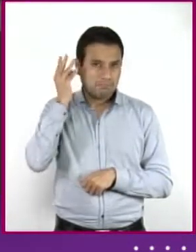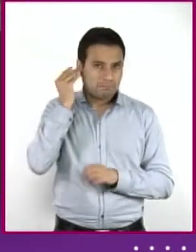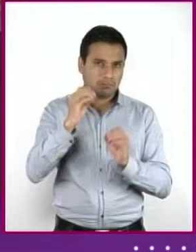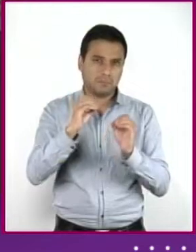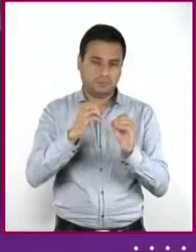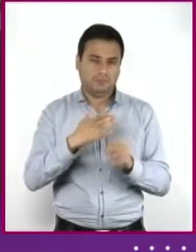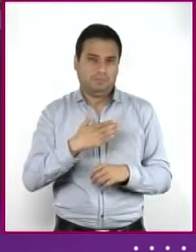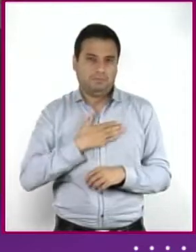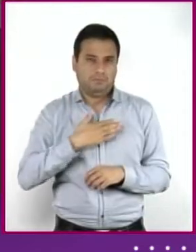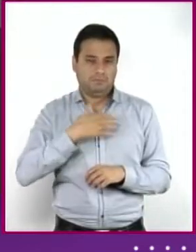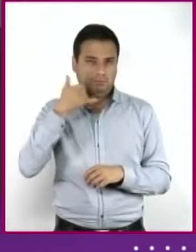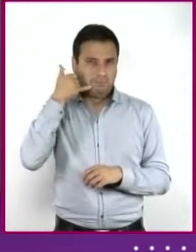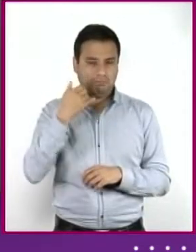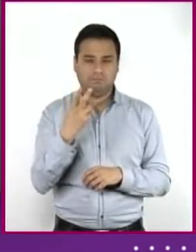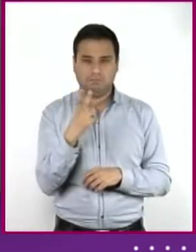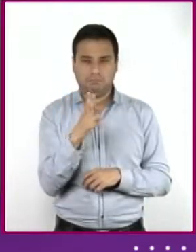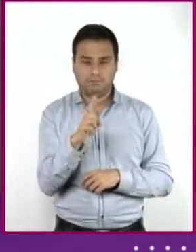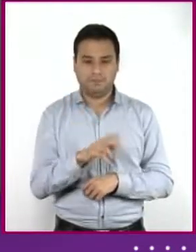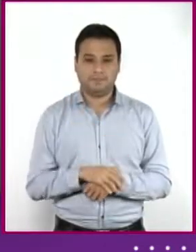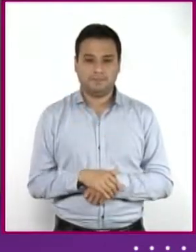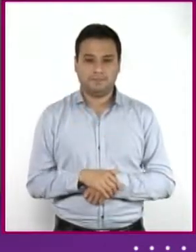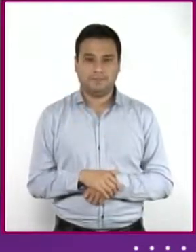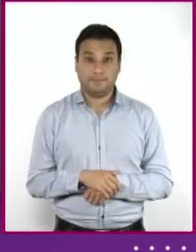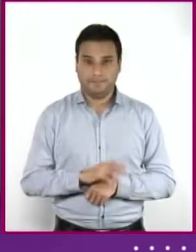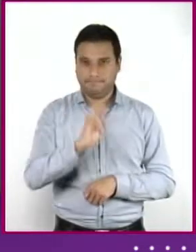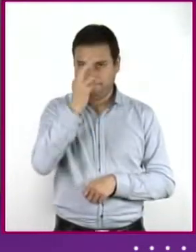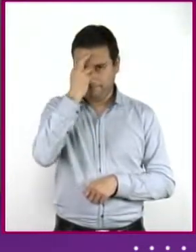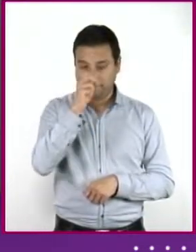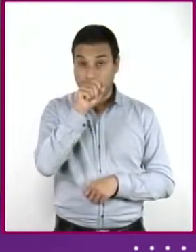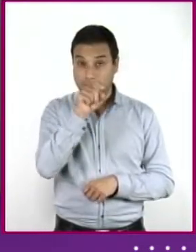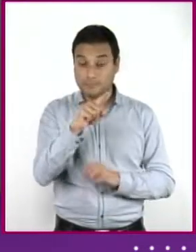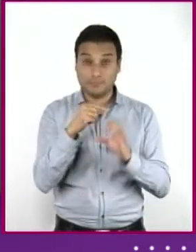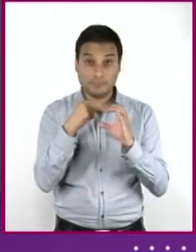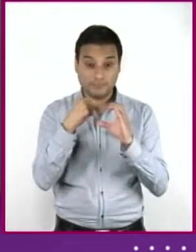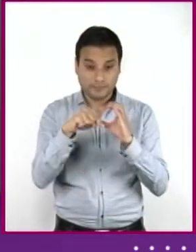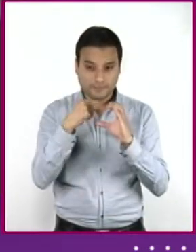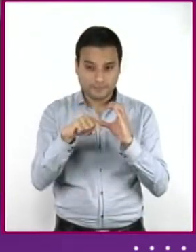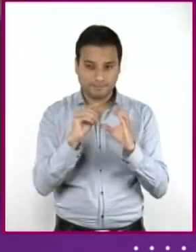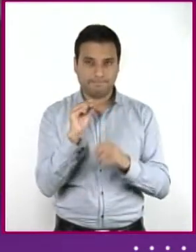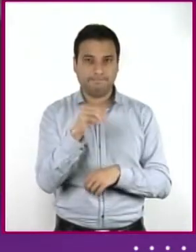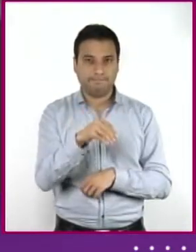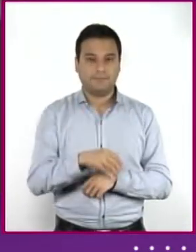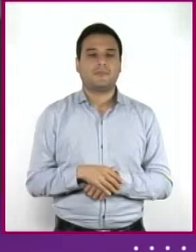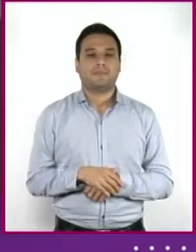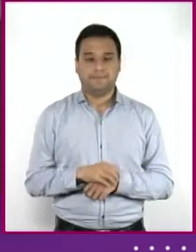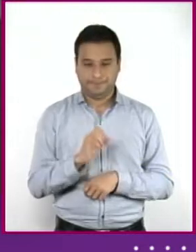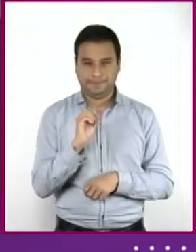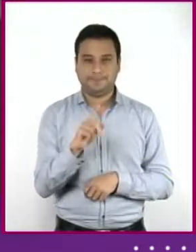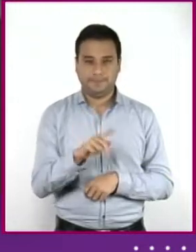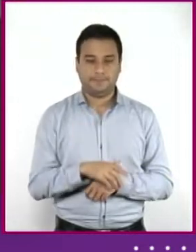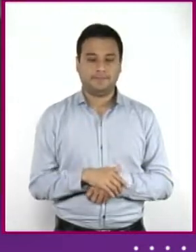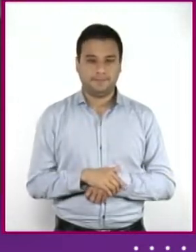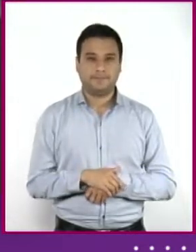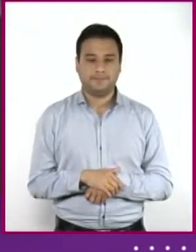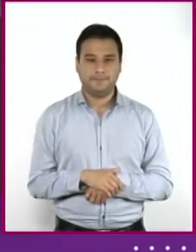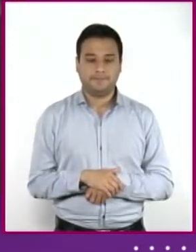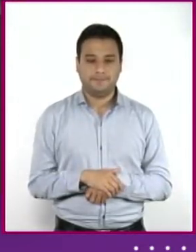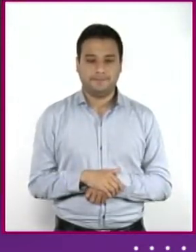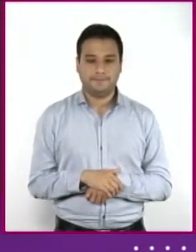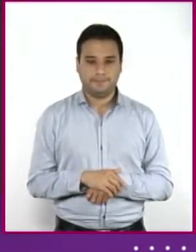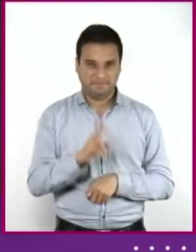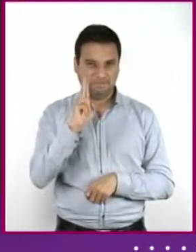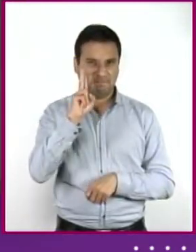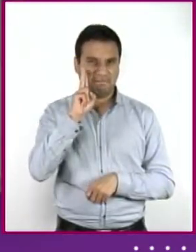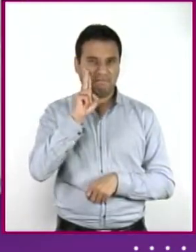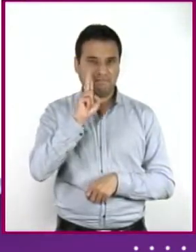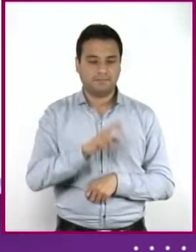phone. And don't forget the email address. Right, the email address. Let's see.